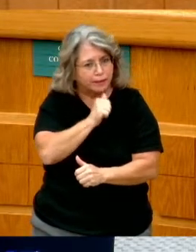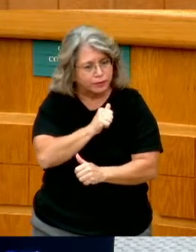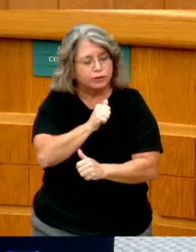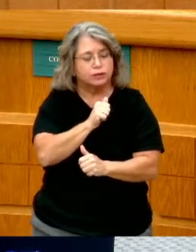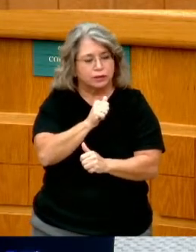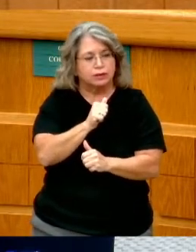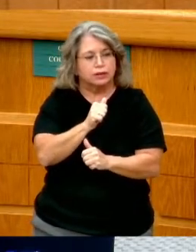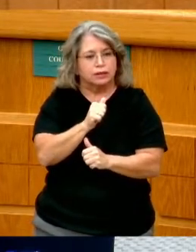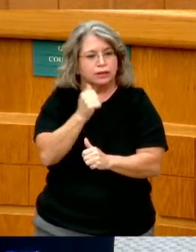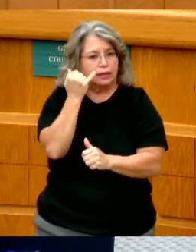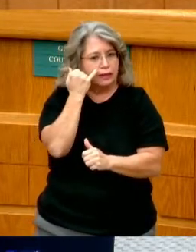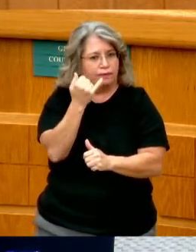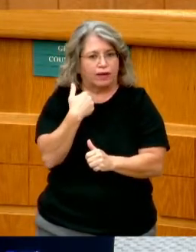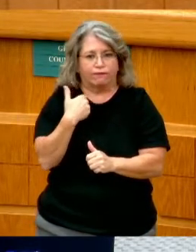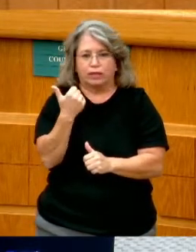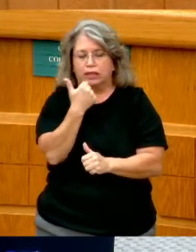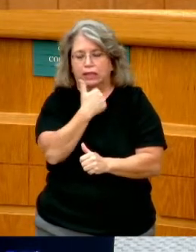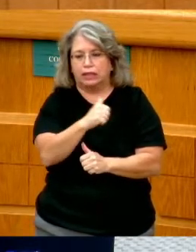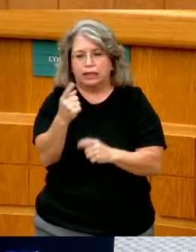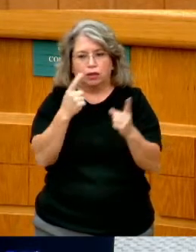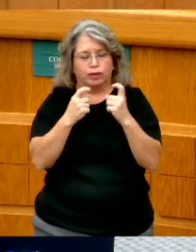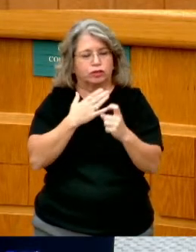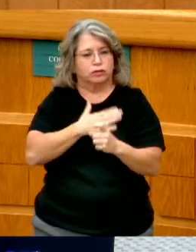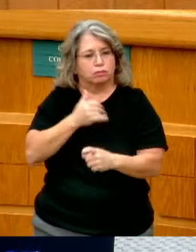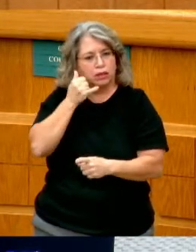questions, to please call the